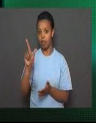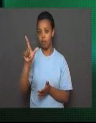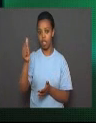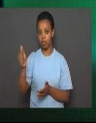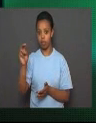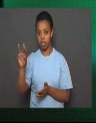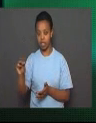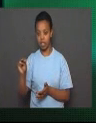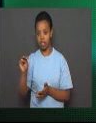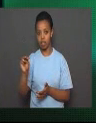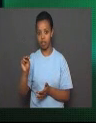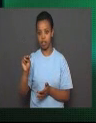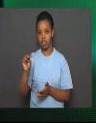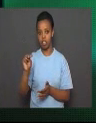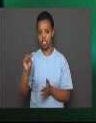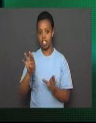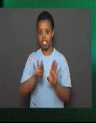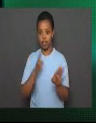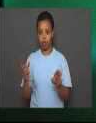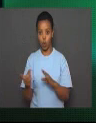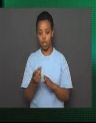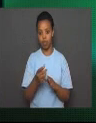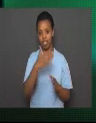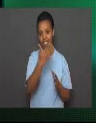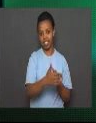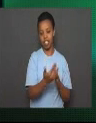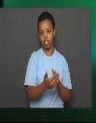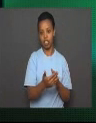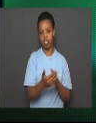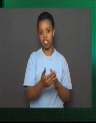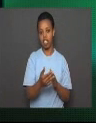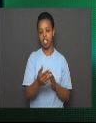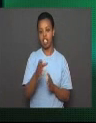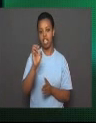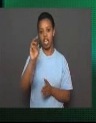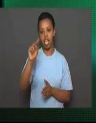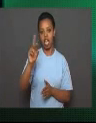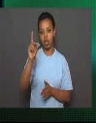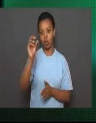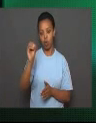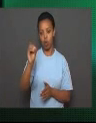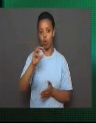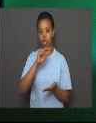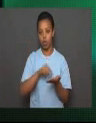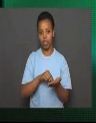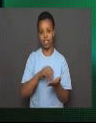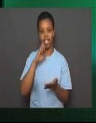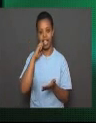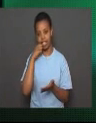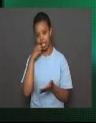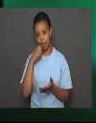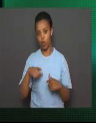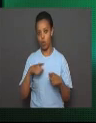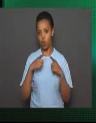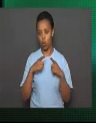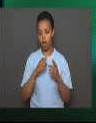are opened with a specific restriction endonuclease enzyme. The